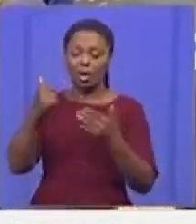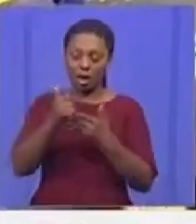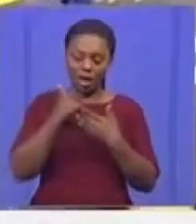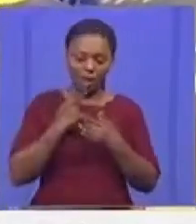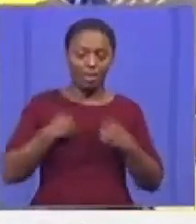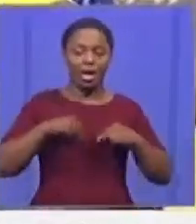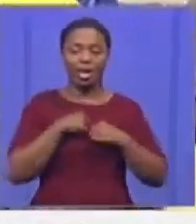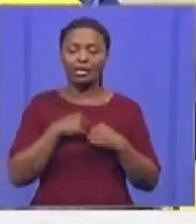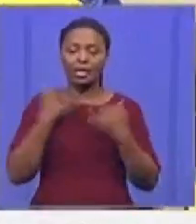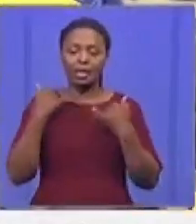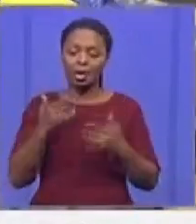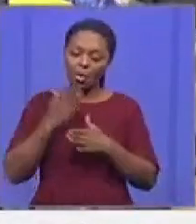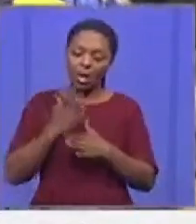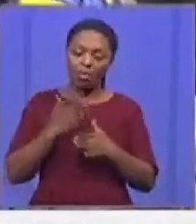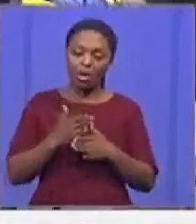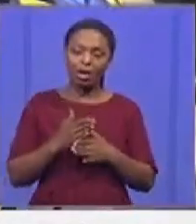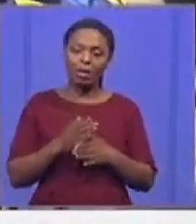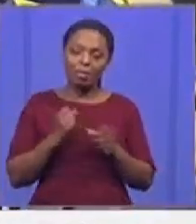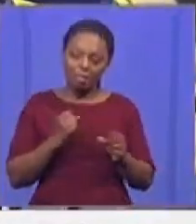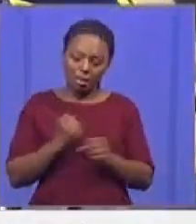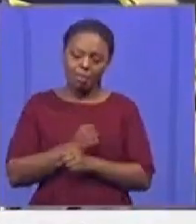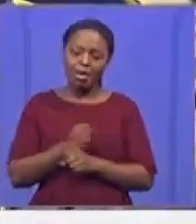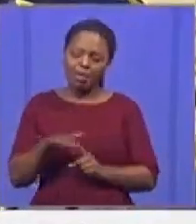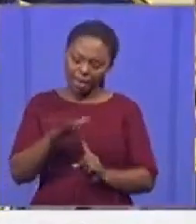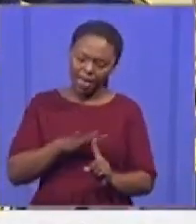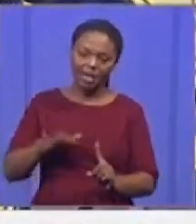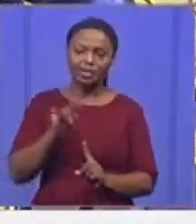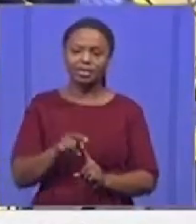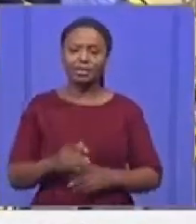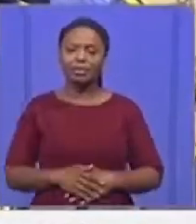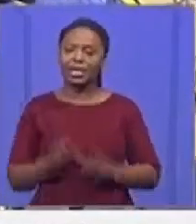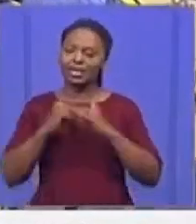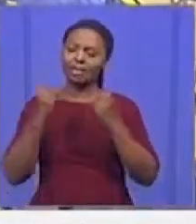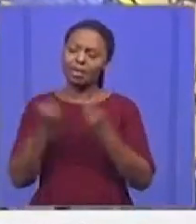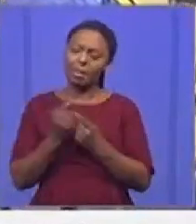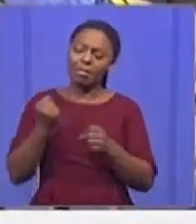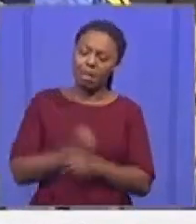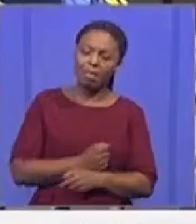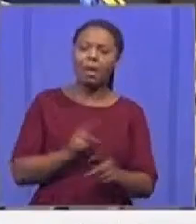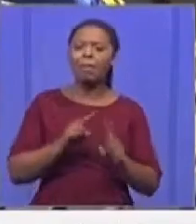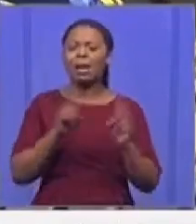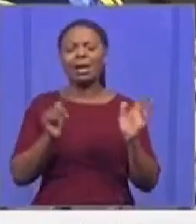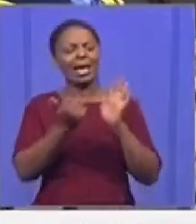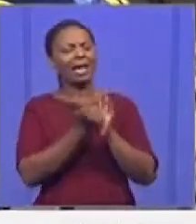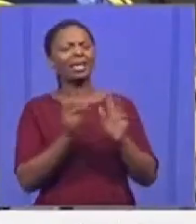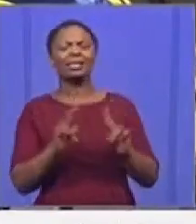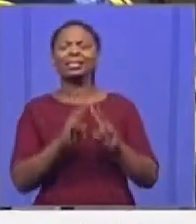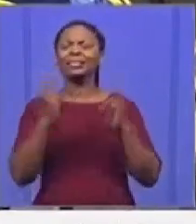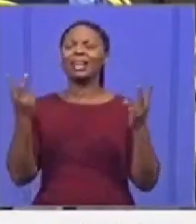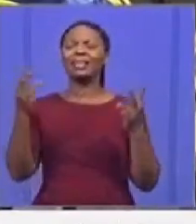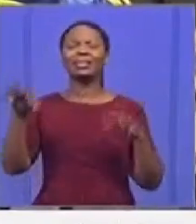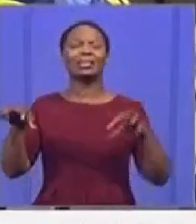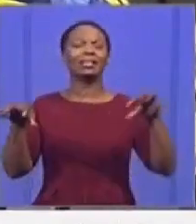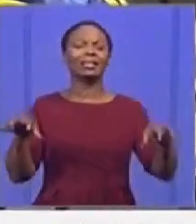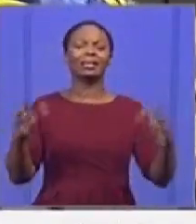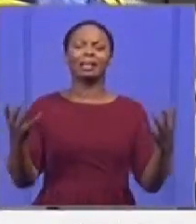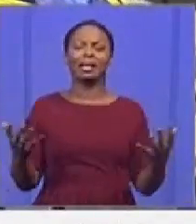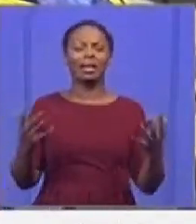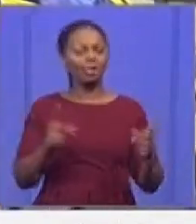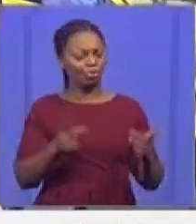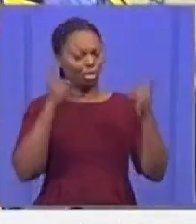we are working for the same employer, same department but different act, and we are exposed in